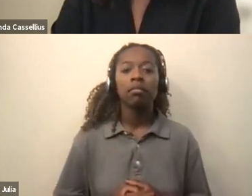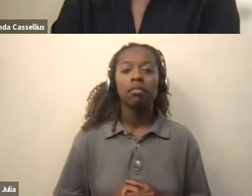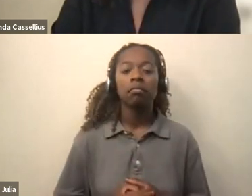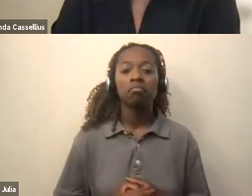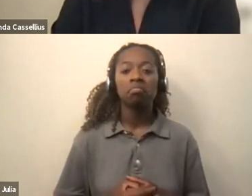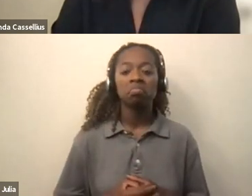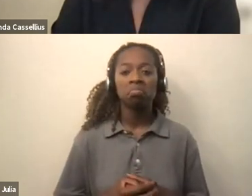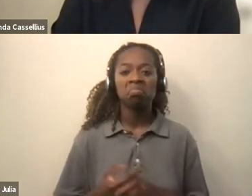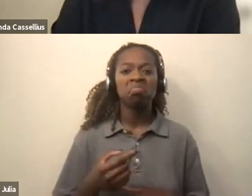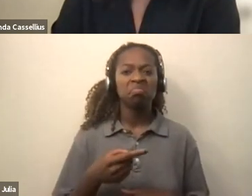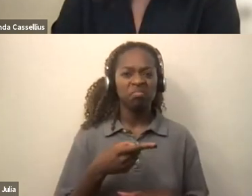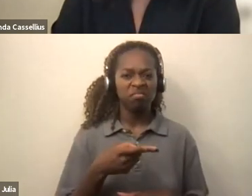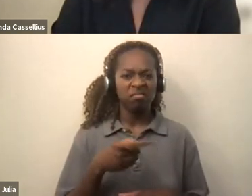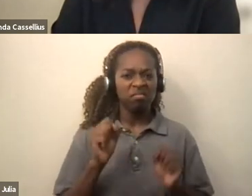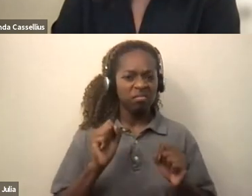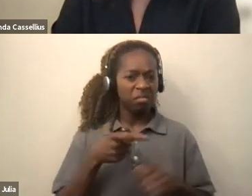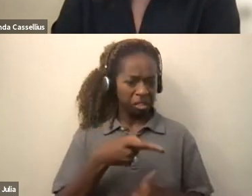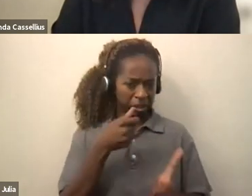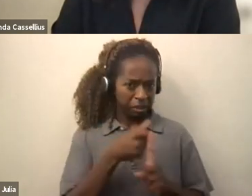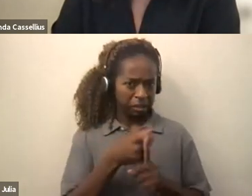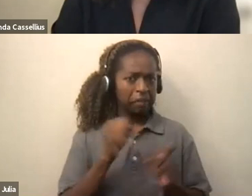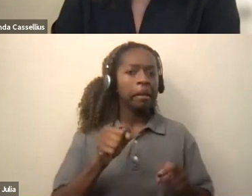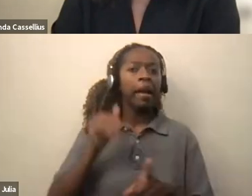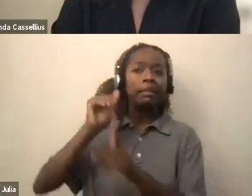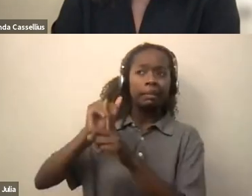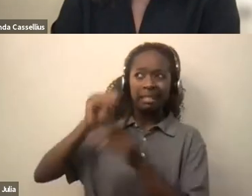that i could ask for a mass break to the teacher